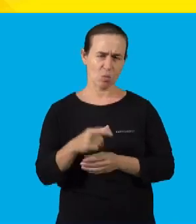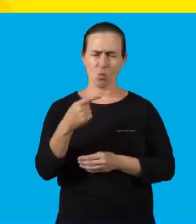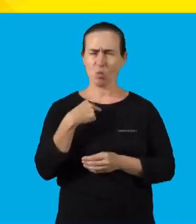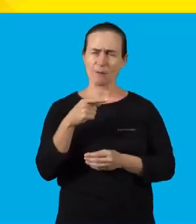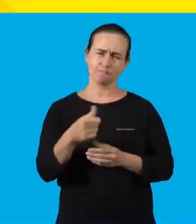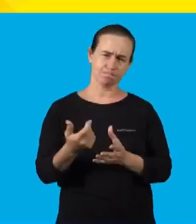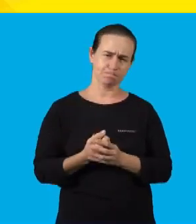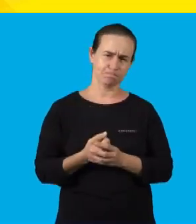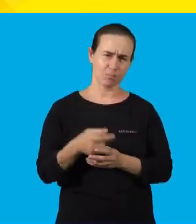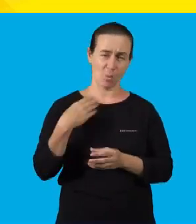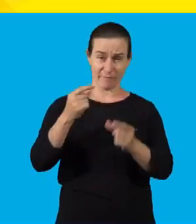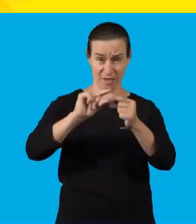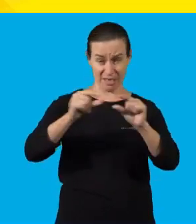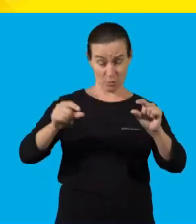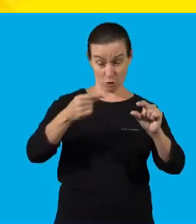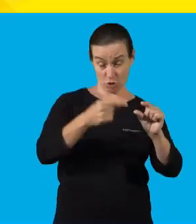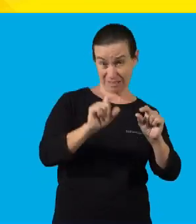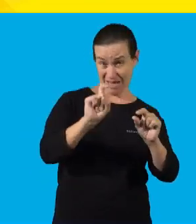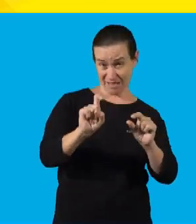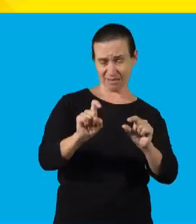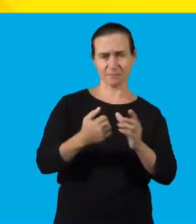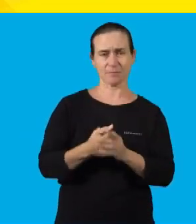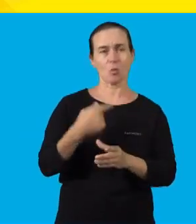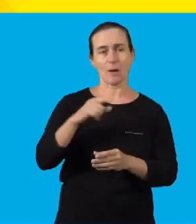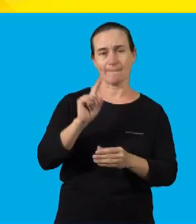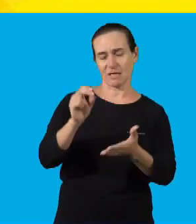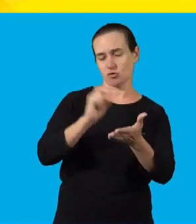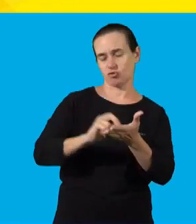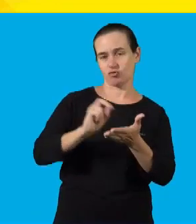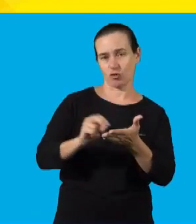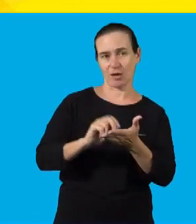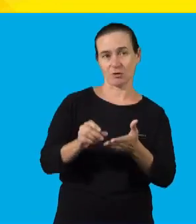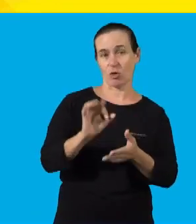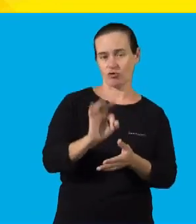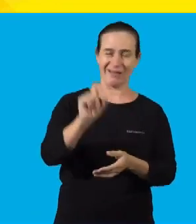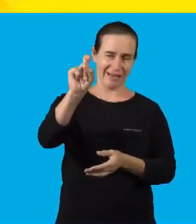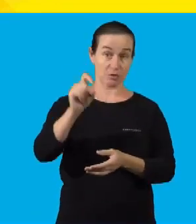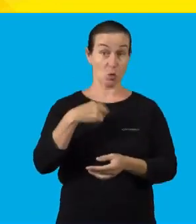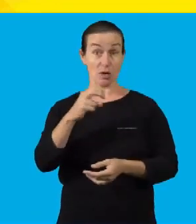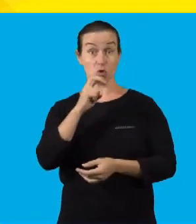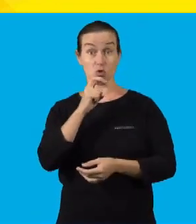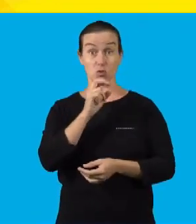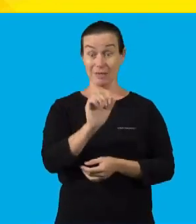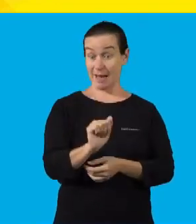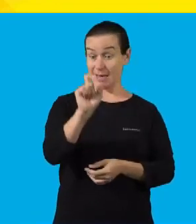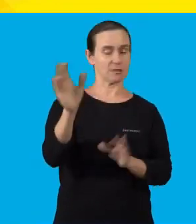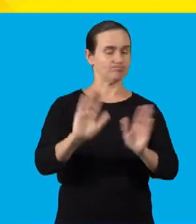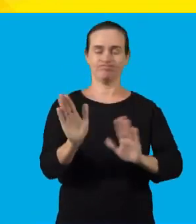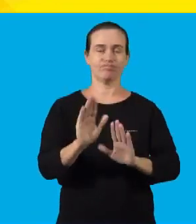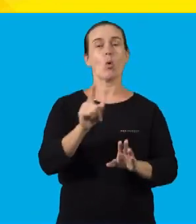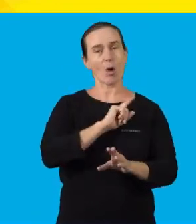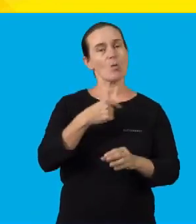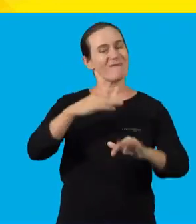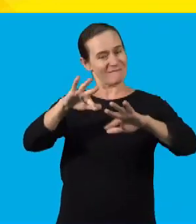moving forward, when we are working with the equation of g of x, we are going to write 3 exponent x. We are no longer working with